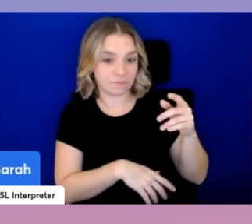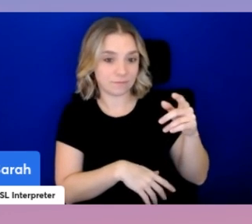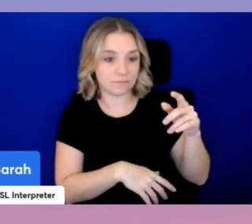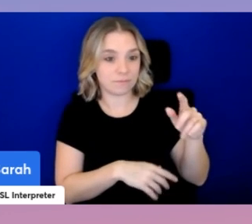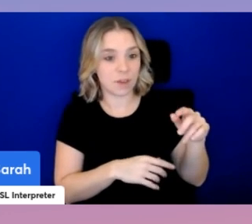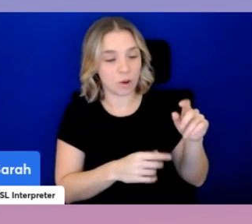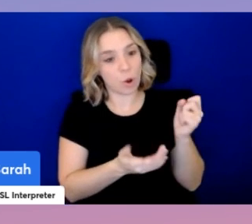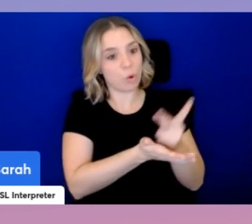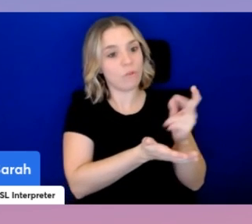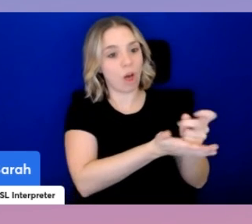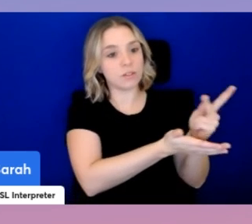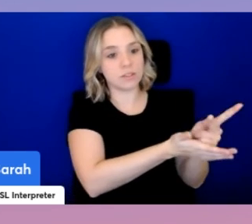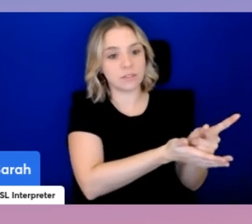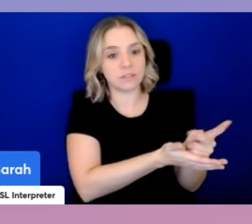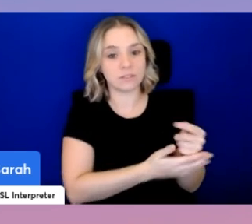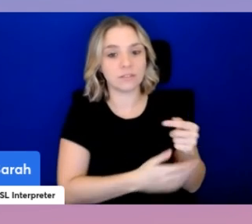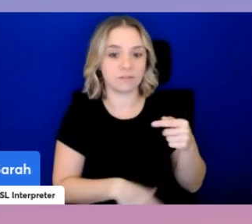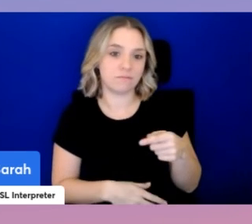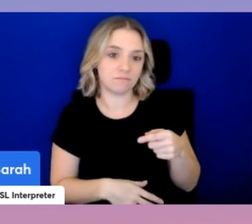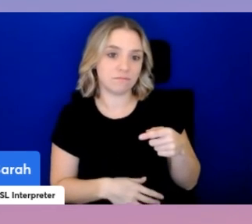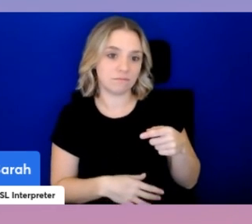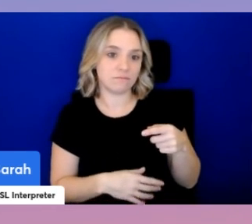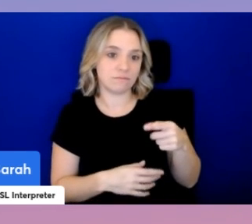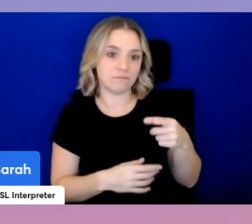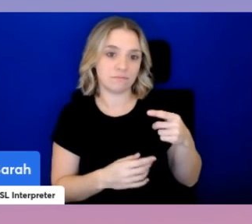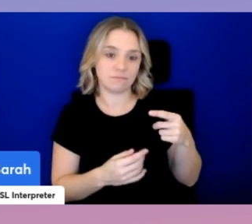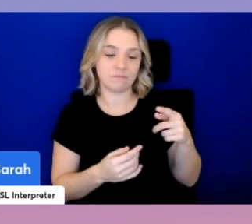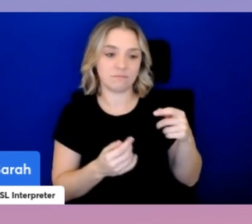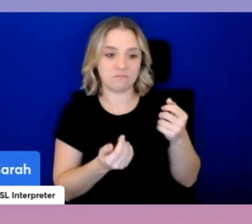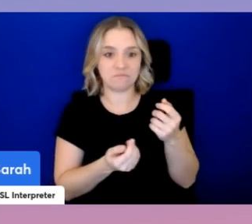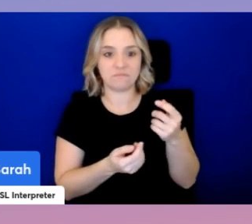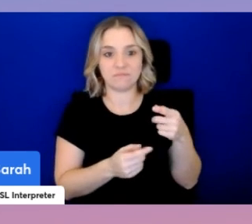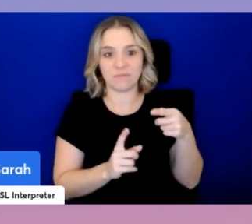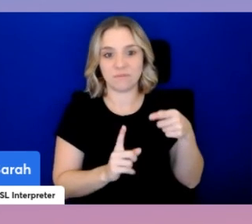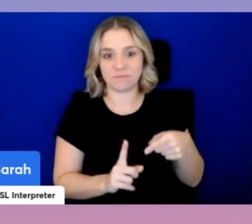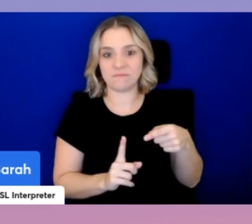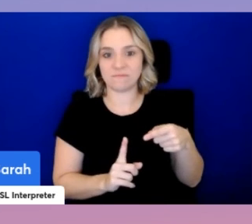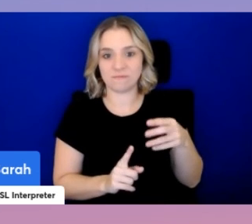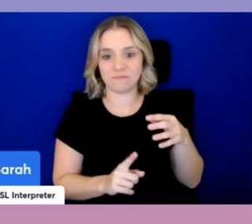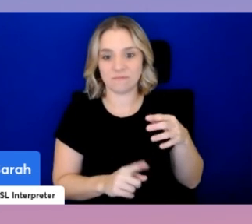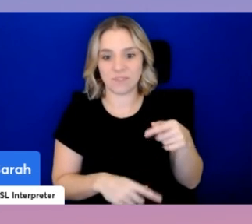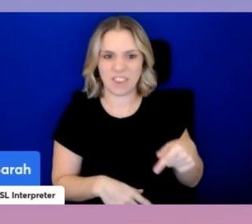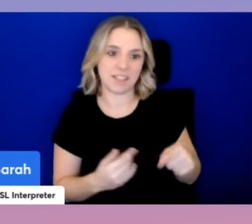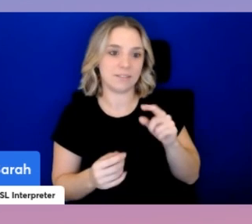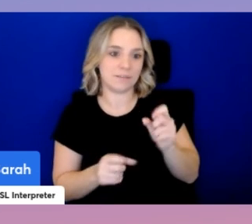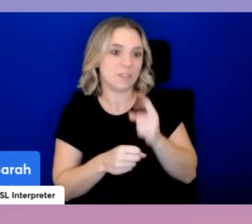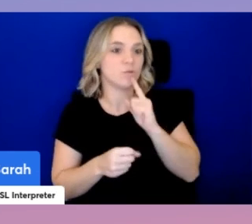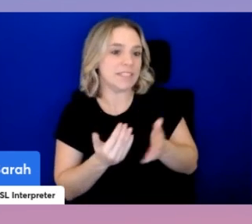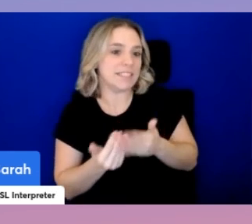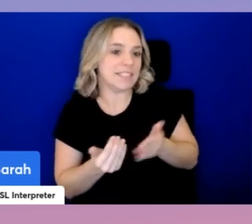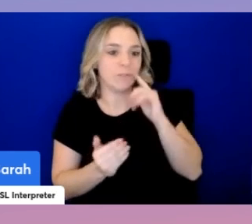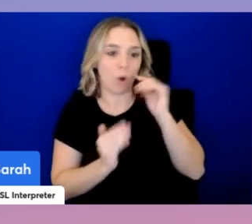practice, right? And GitHub Actions give us this functionality really easy.